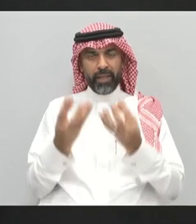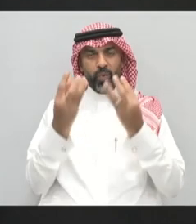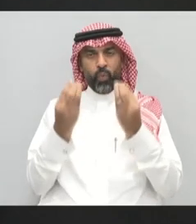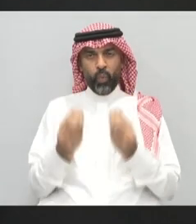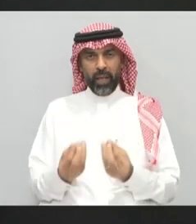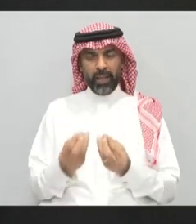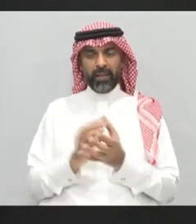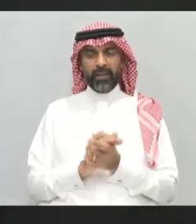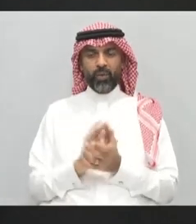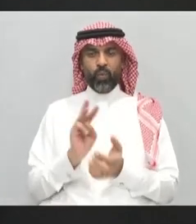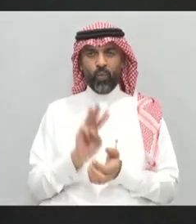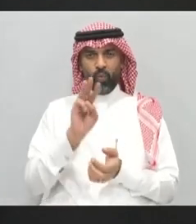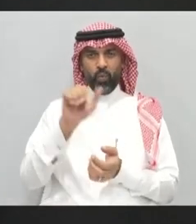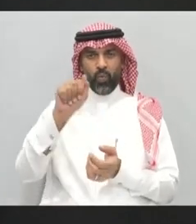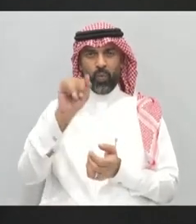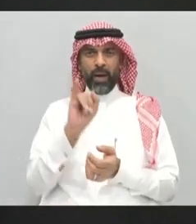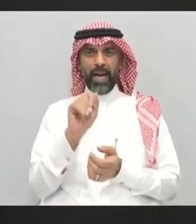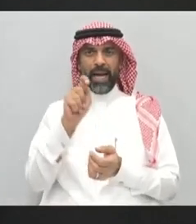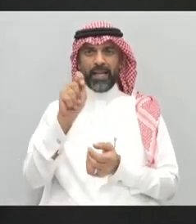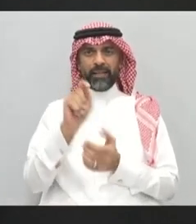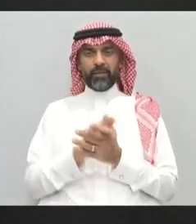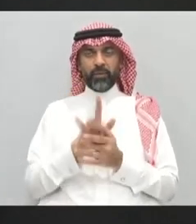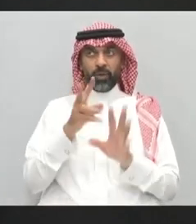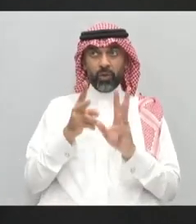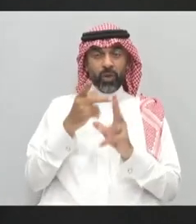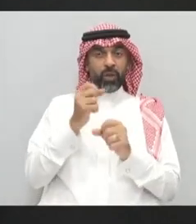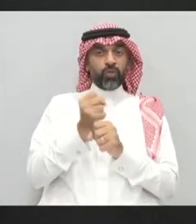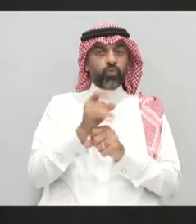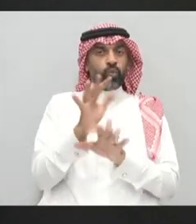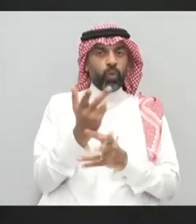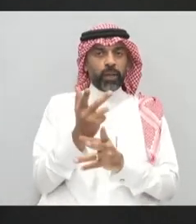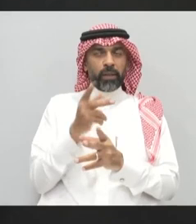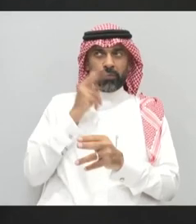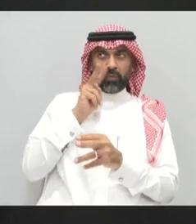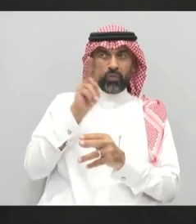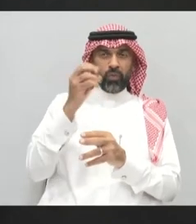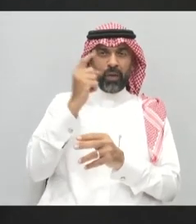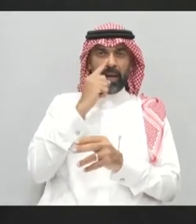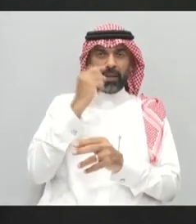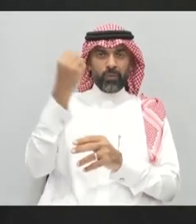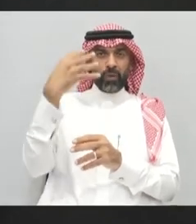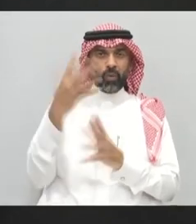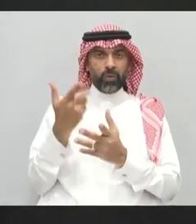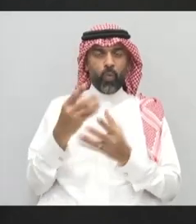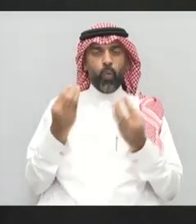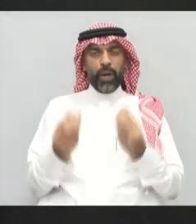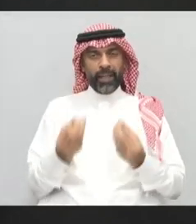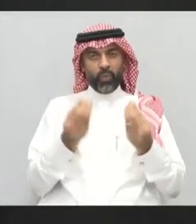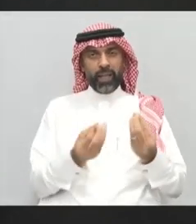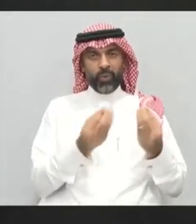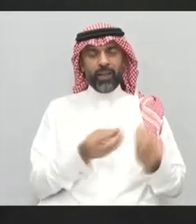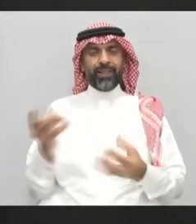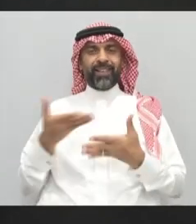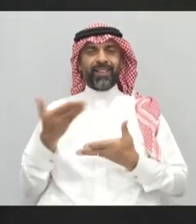wait. So what should you do when you see a yellow light? Wait, wait, wait.